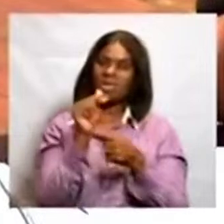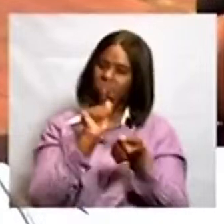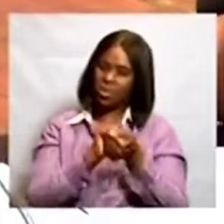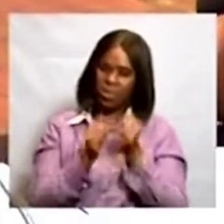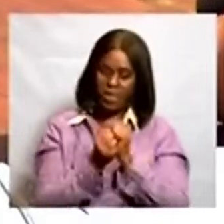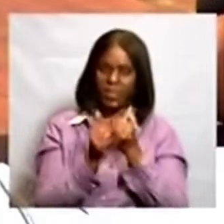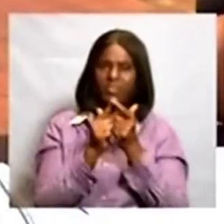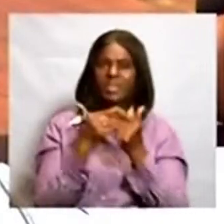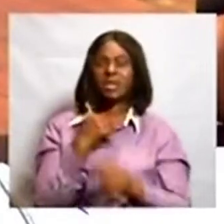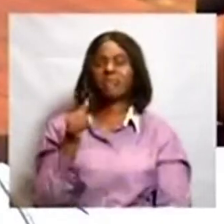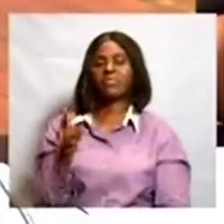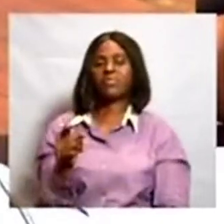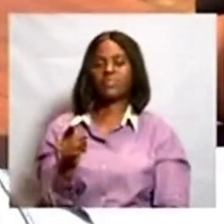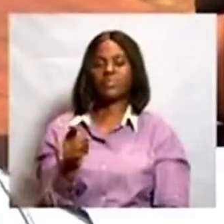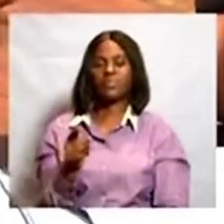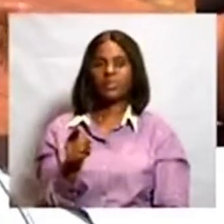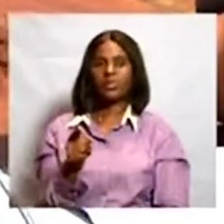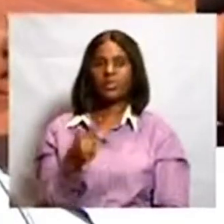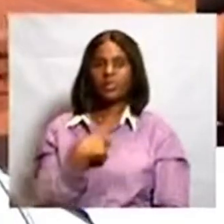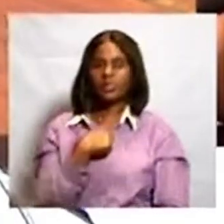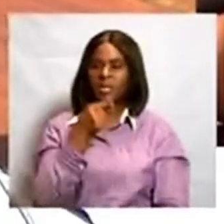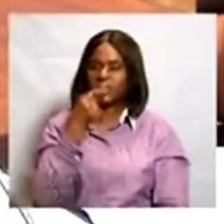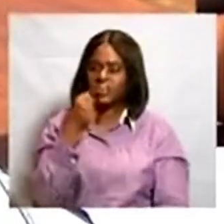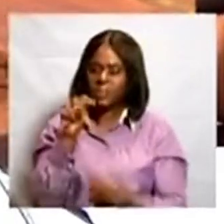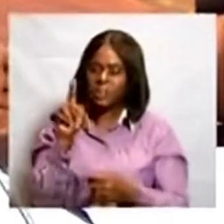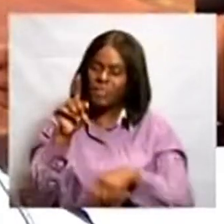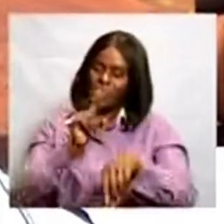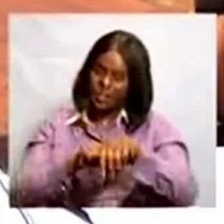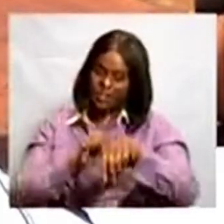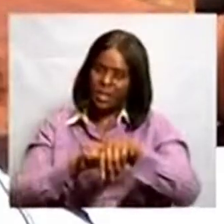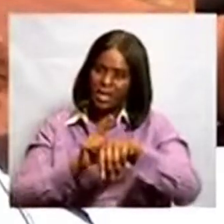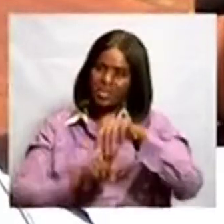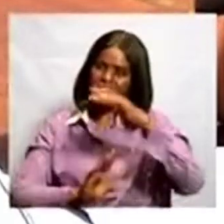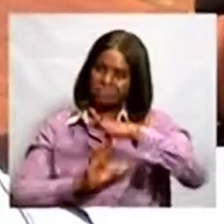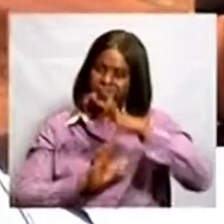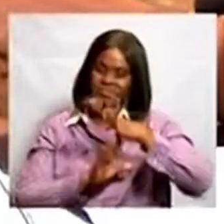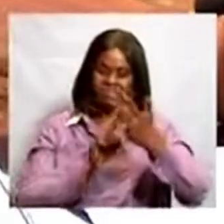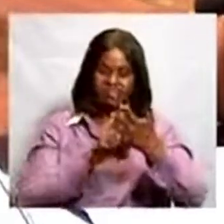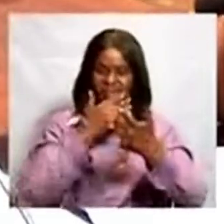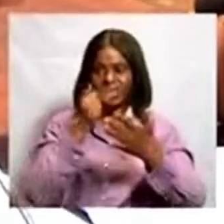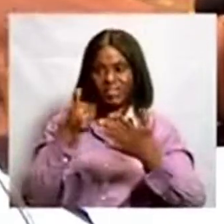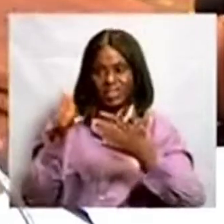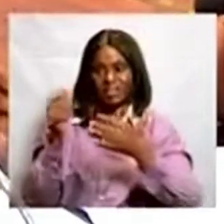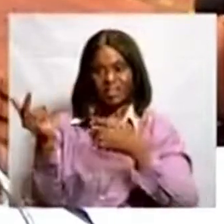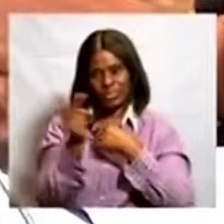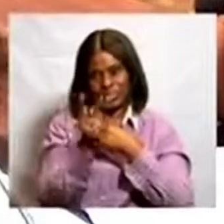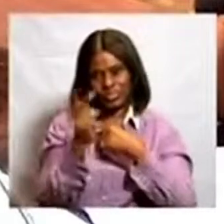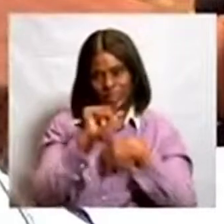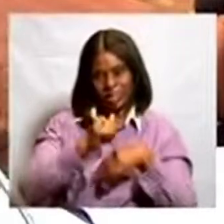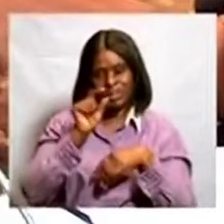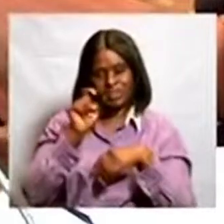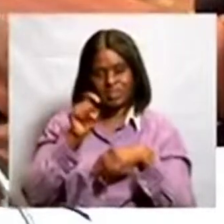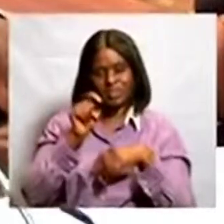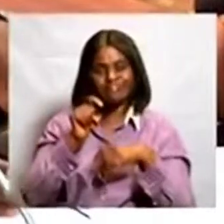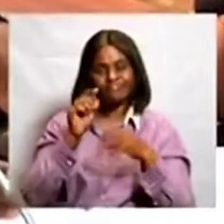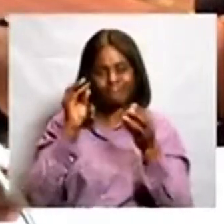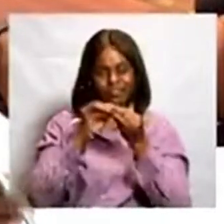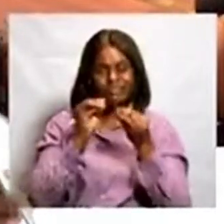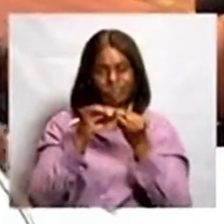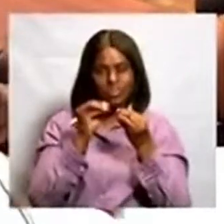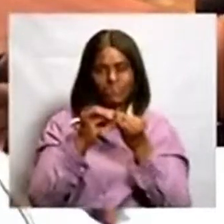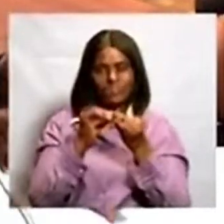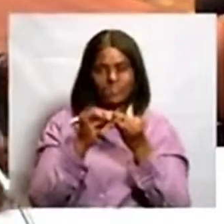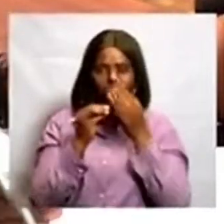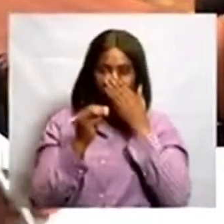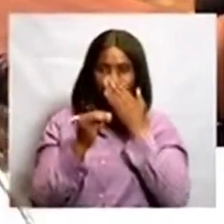complication. So that's what I'm trying to say. I think your time frame, I think here you discuss, we need, the most